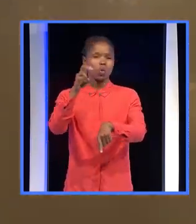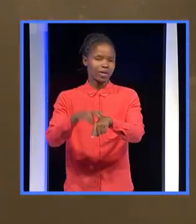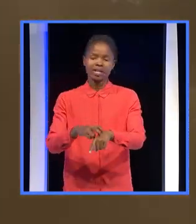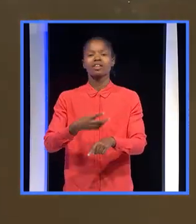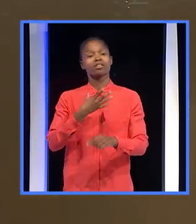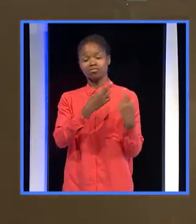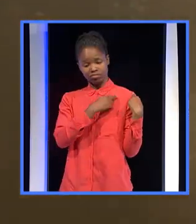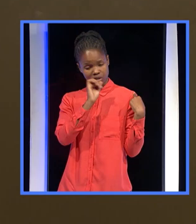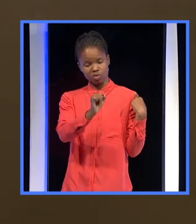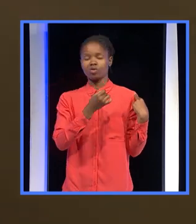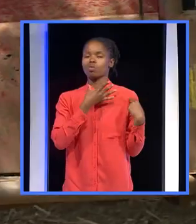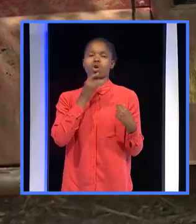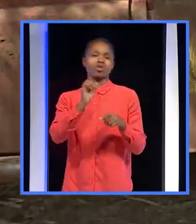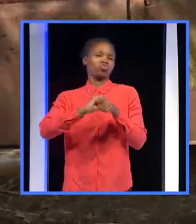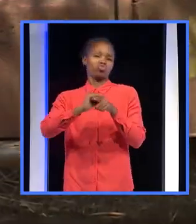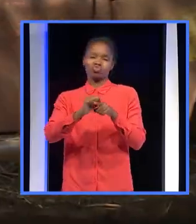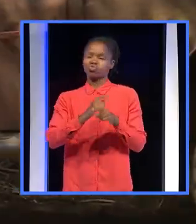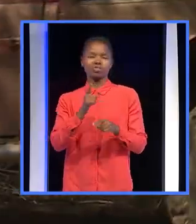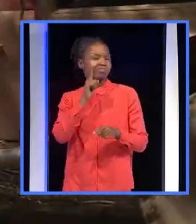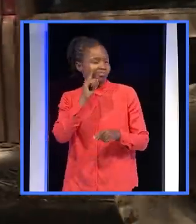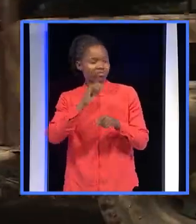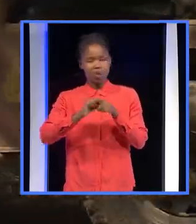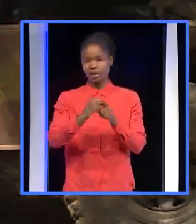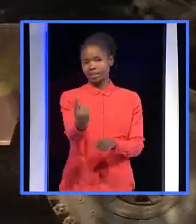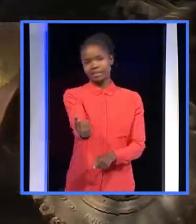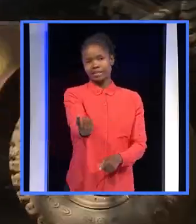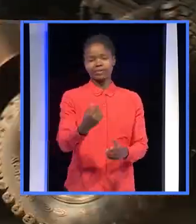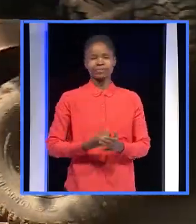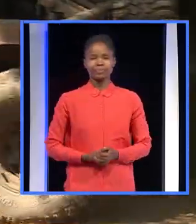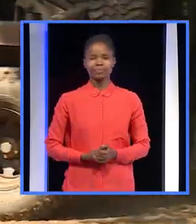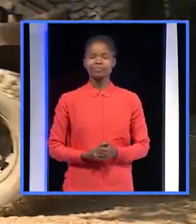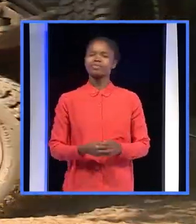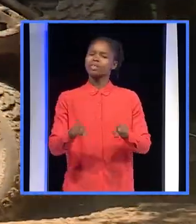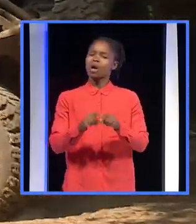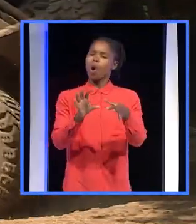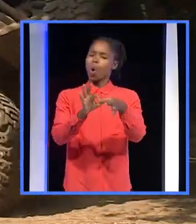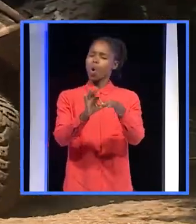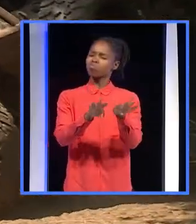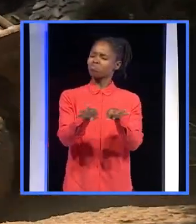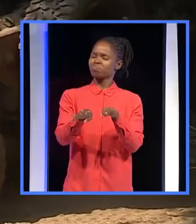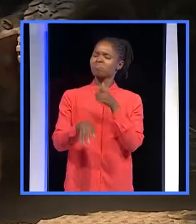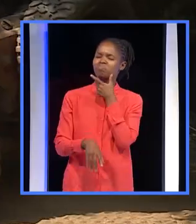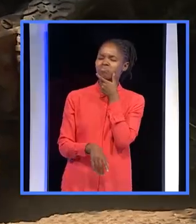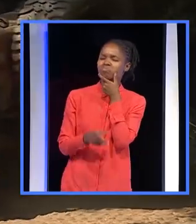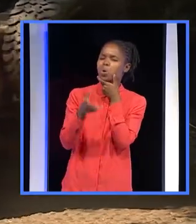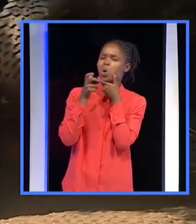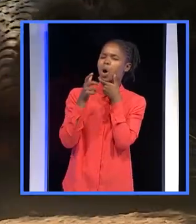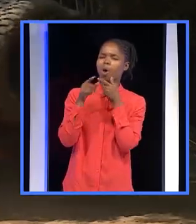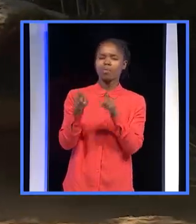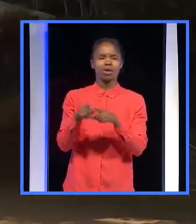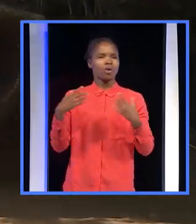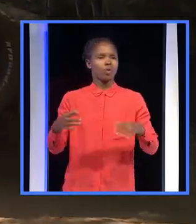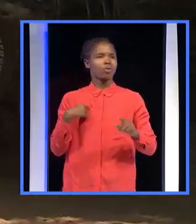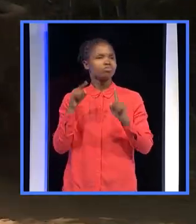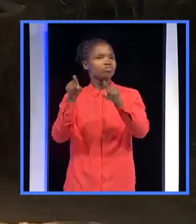Training is your own problem. Wow. Lastly then, someone watching from home, you brought us all the way